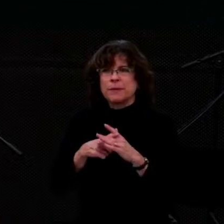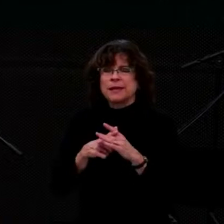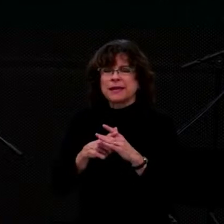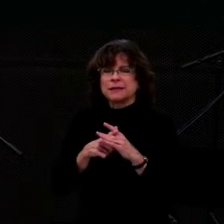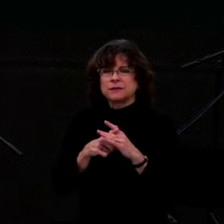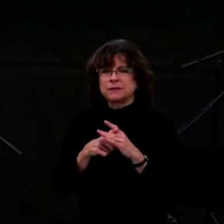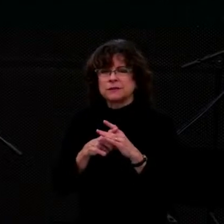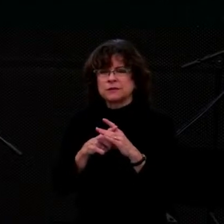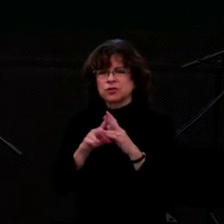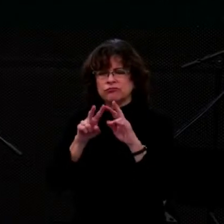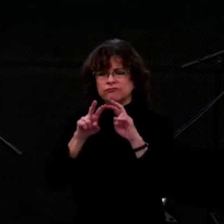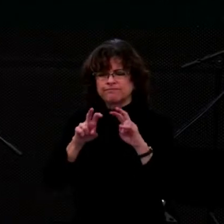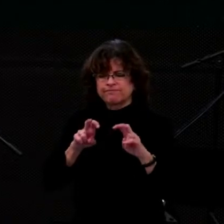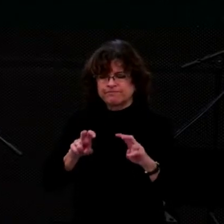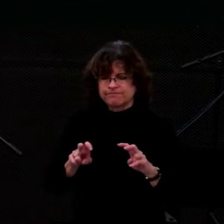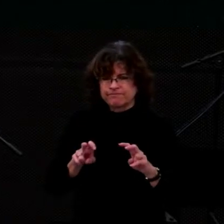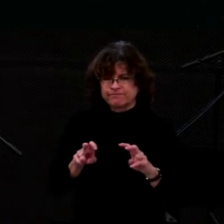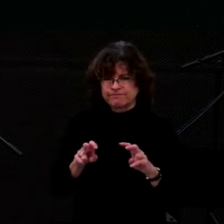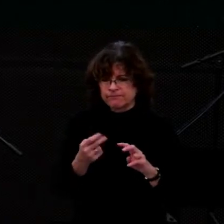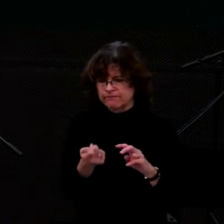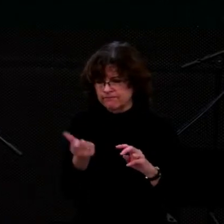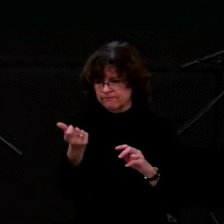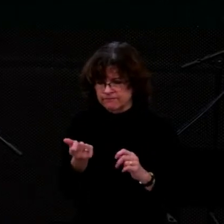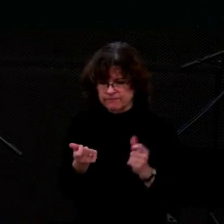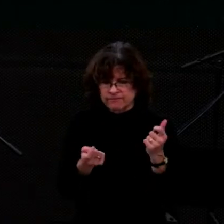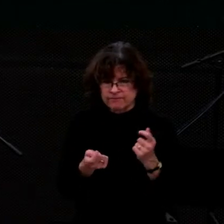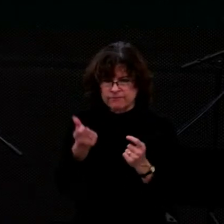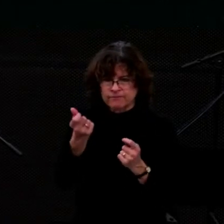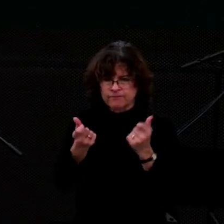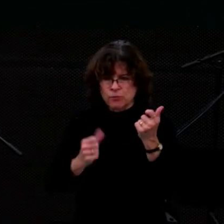in your life and cultivate humility instead?